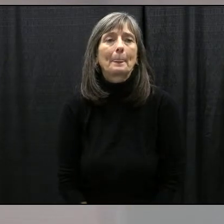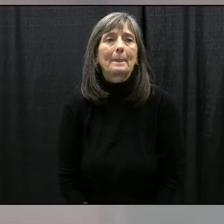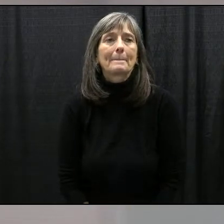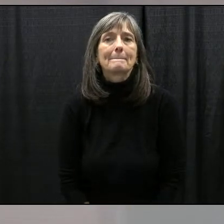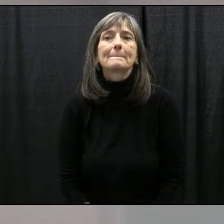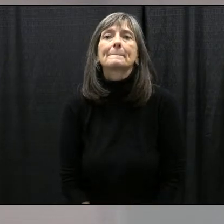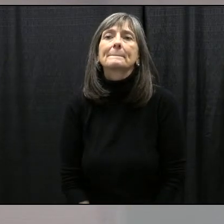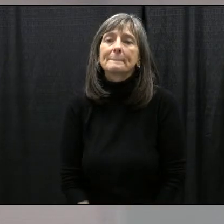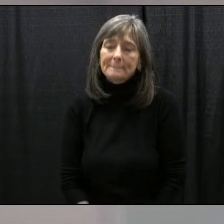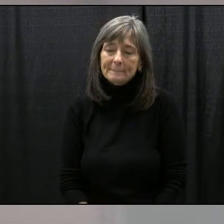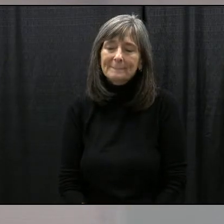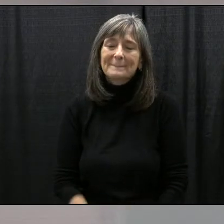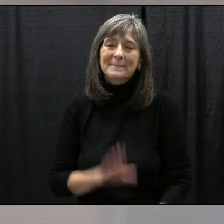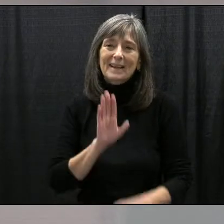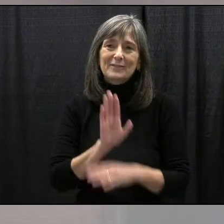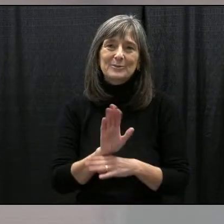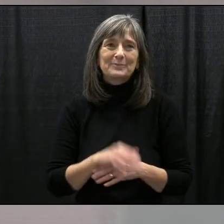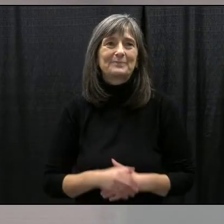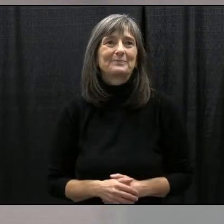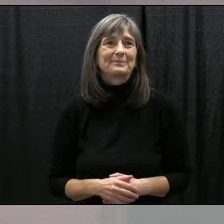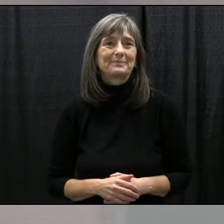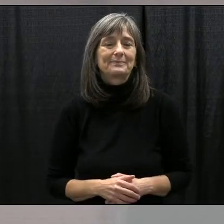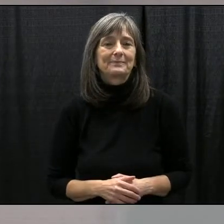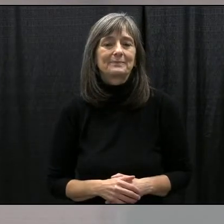Good afternoon. Hi.